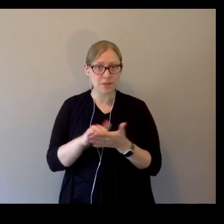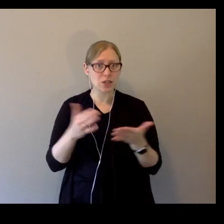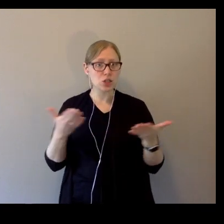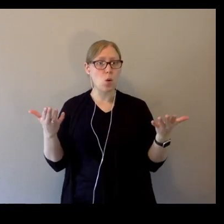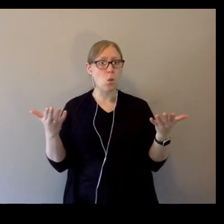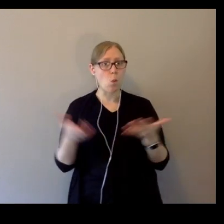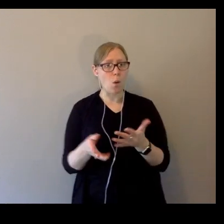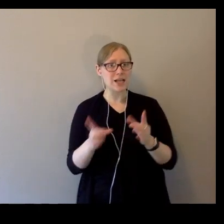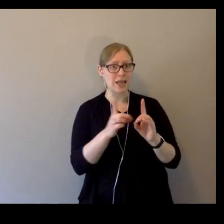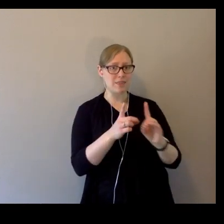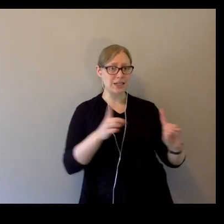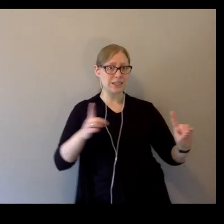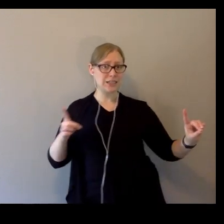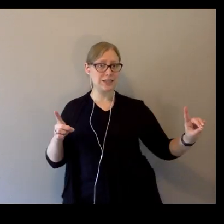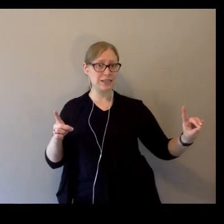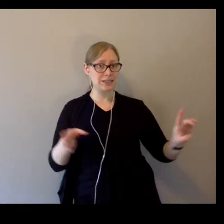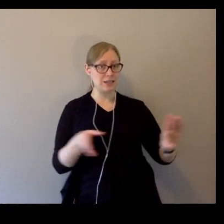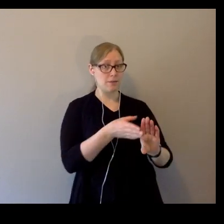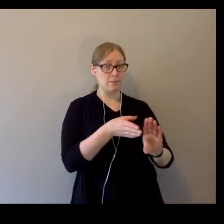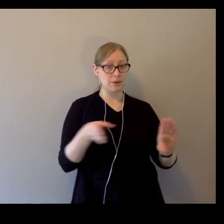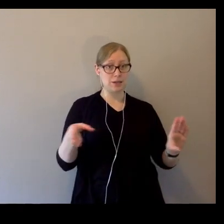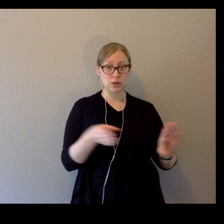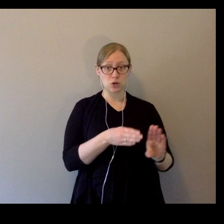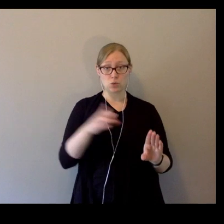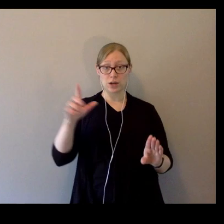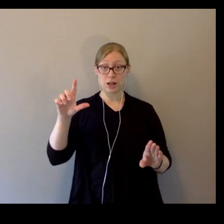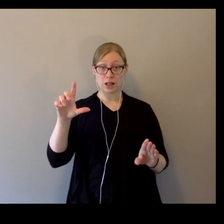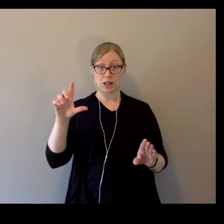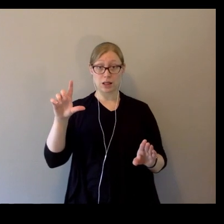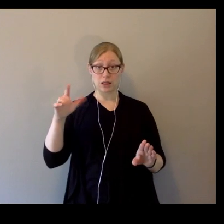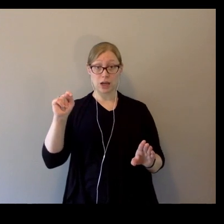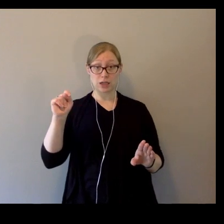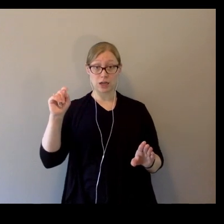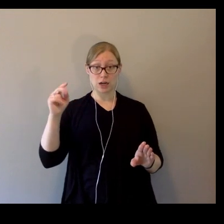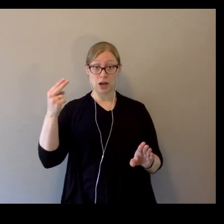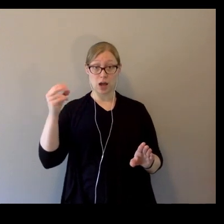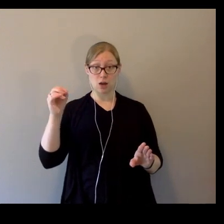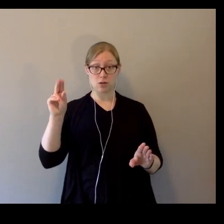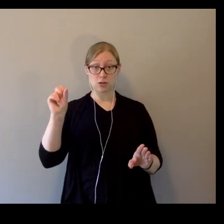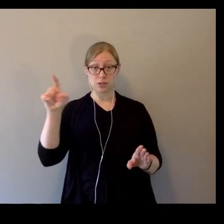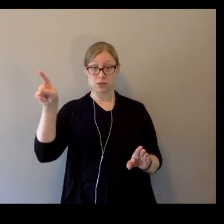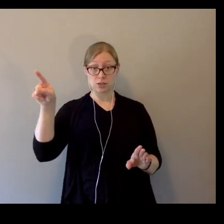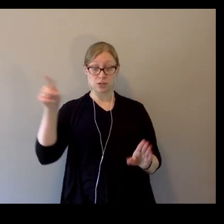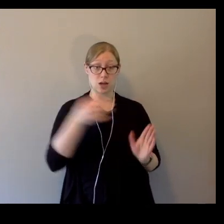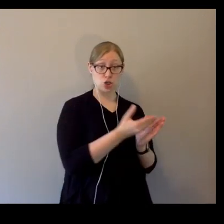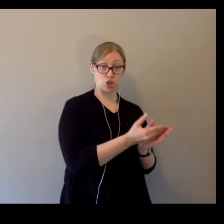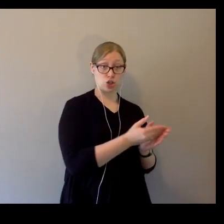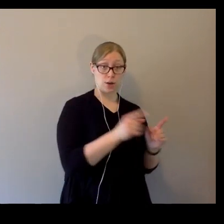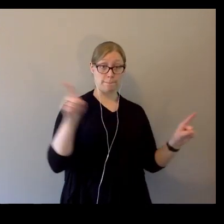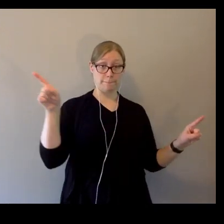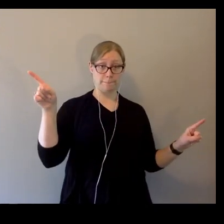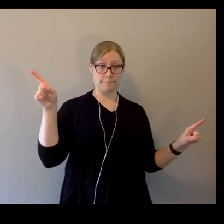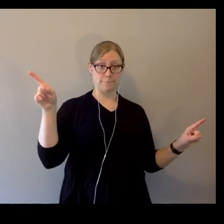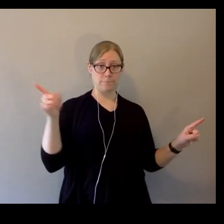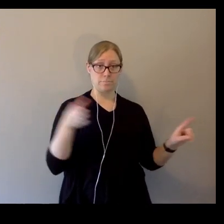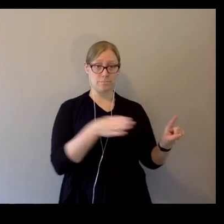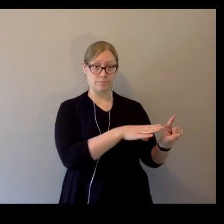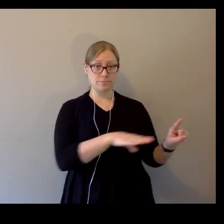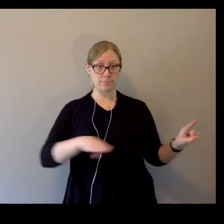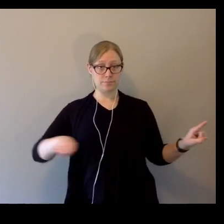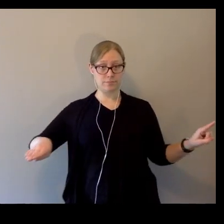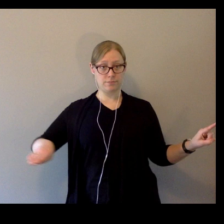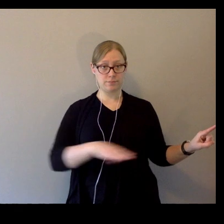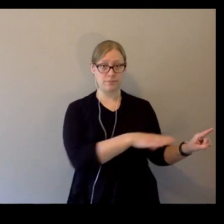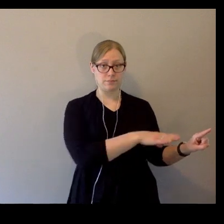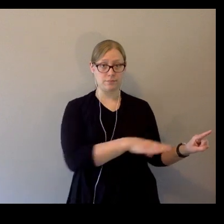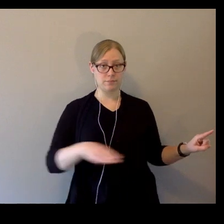ship? So we want to know how far away this is, all right? And so we